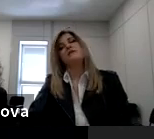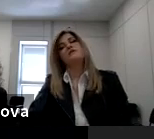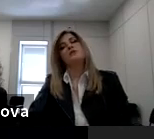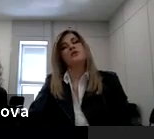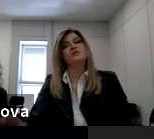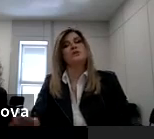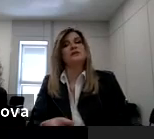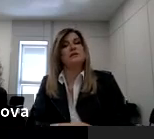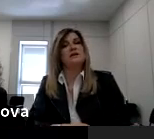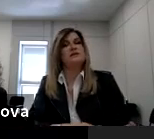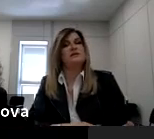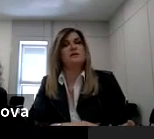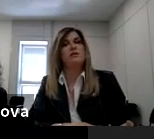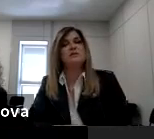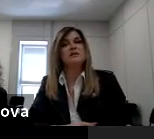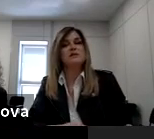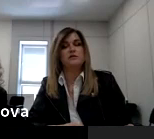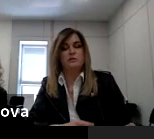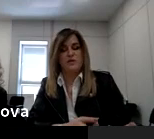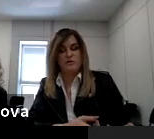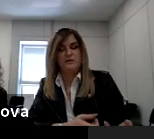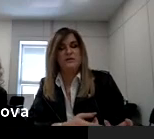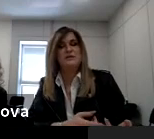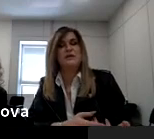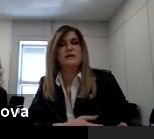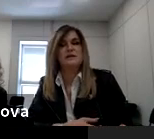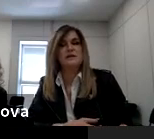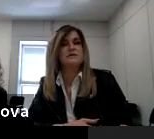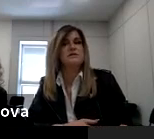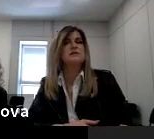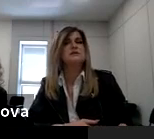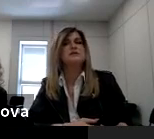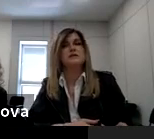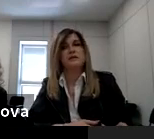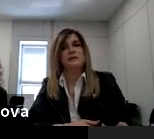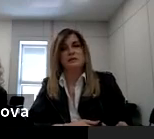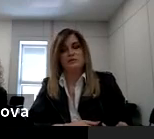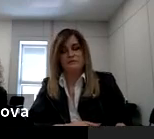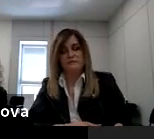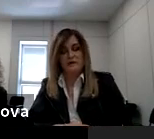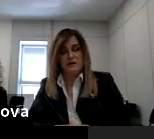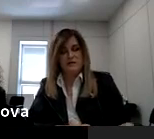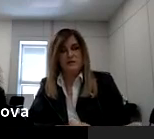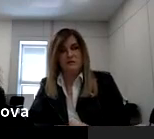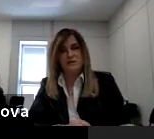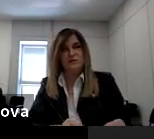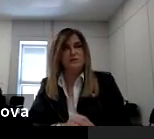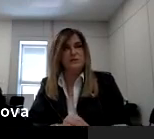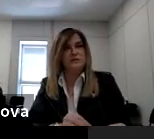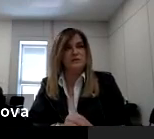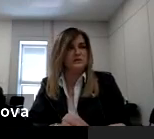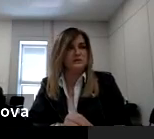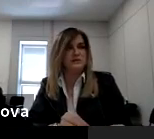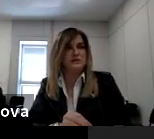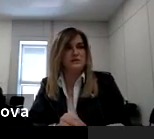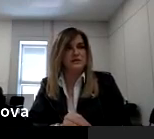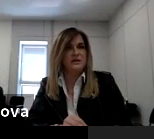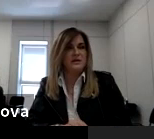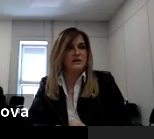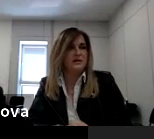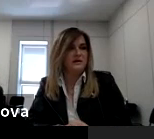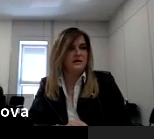thing, from which we understand the optic, from which we understand accessories, etc., etc. So